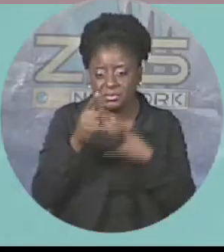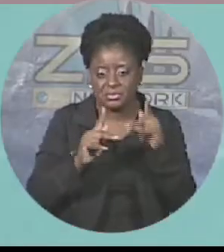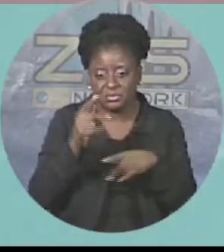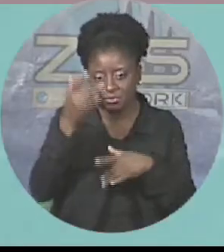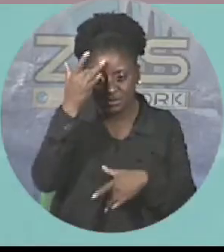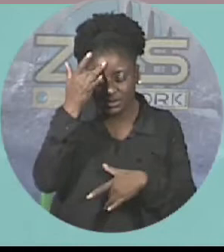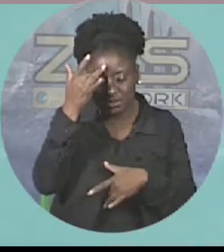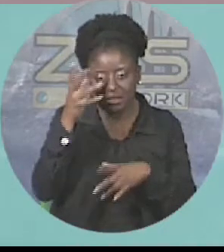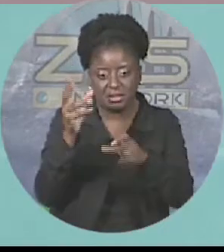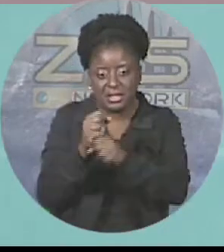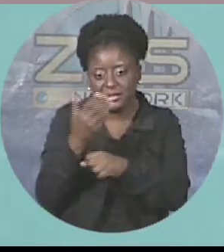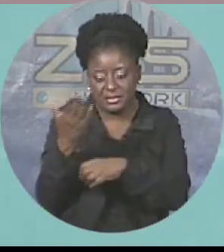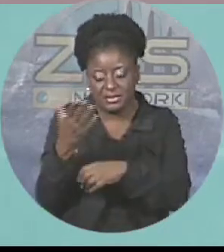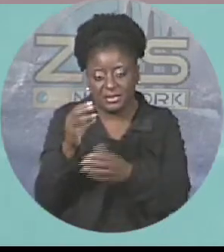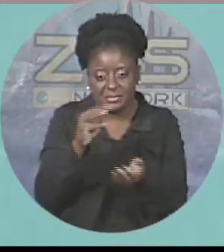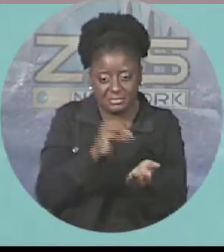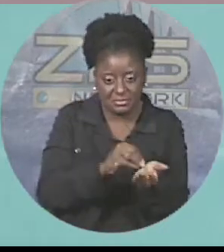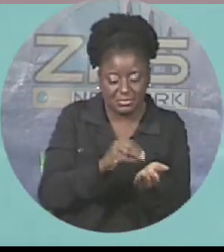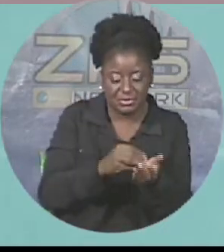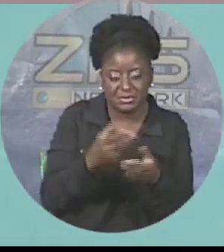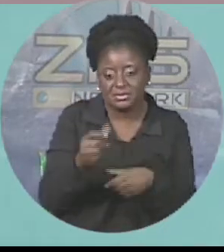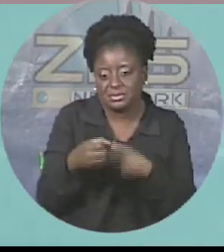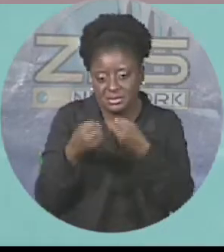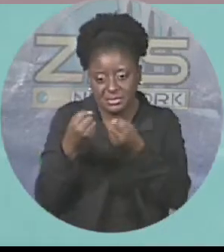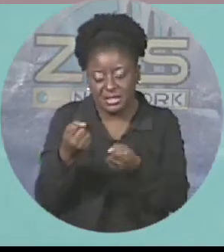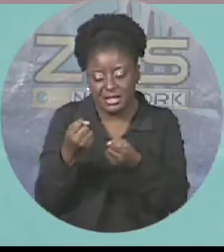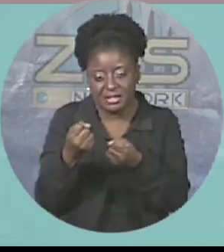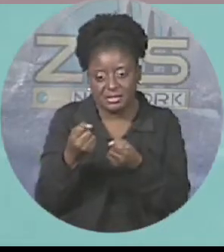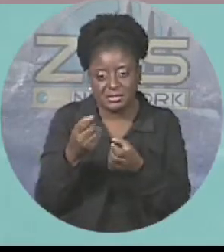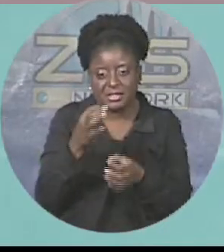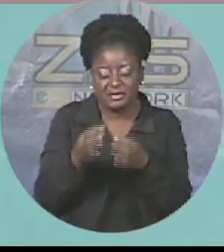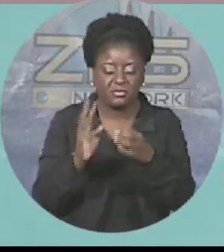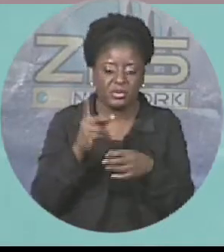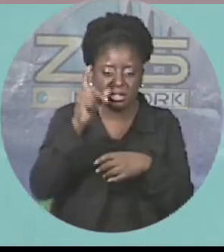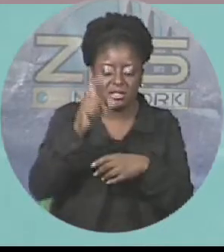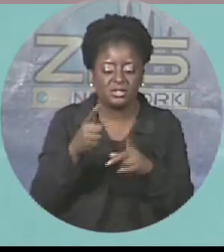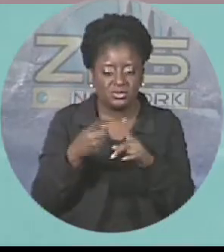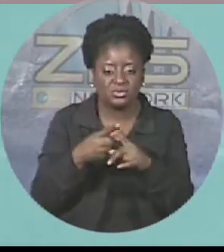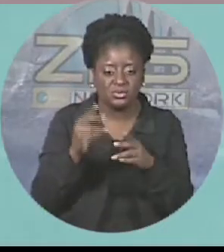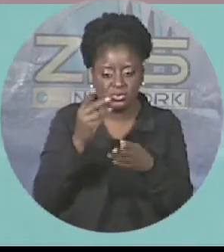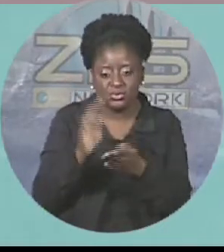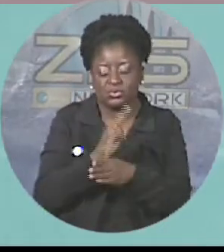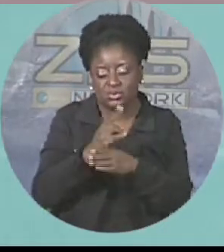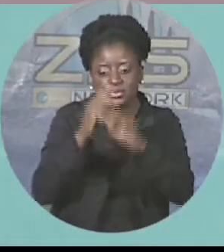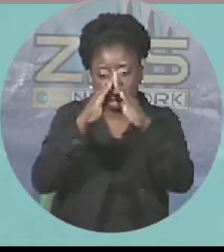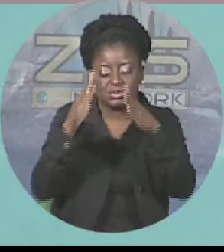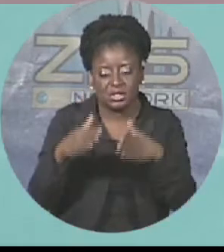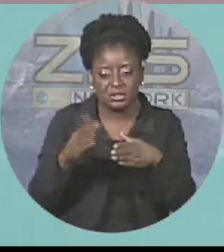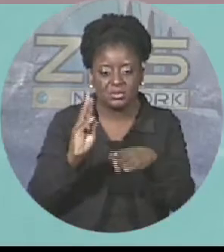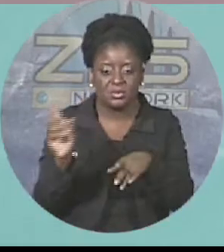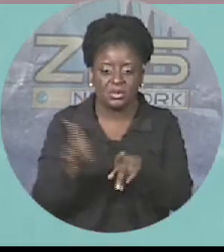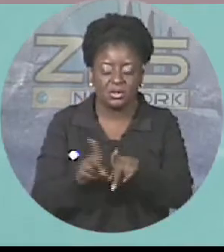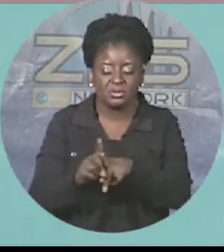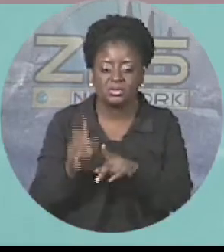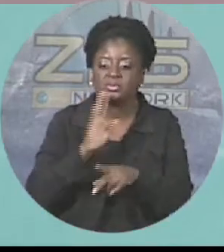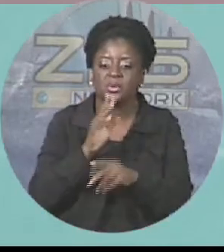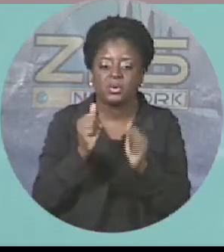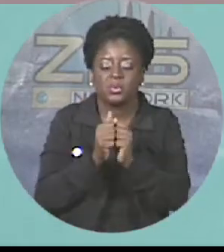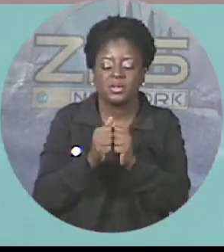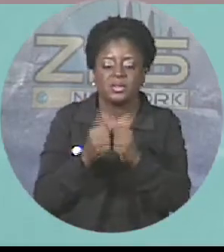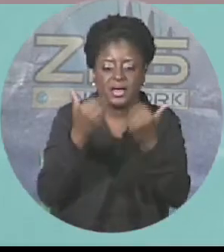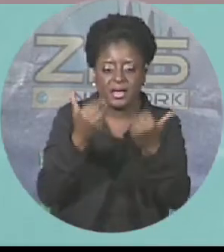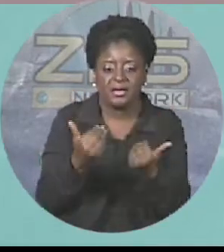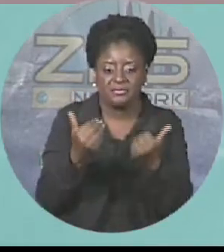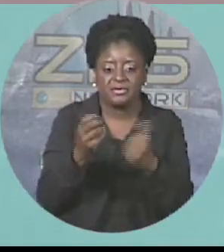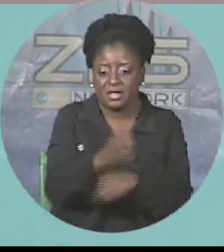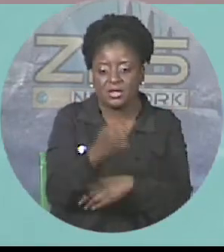we have to use it. And we also spoke with the heavy equipment operators to ensure that they are available and that they